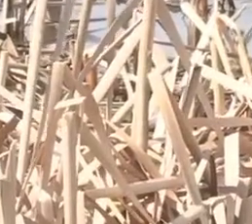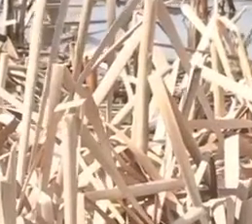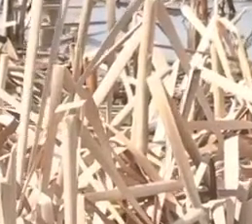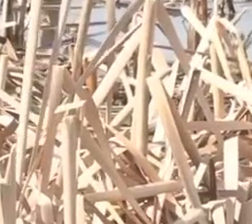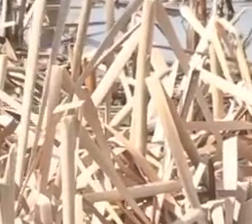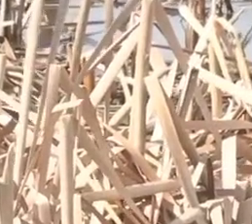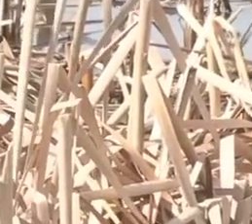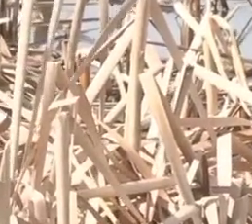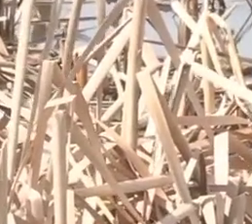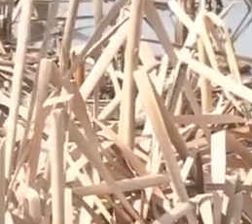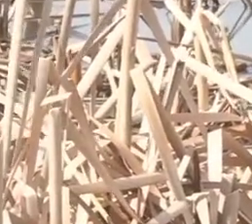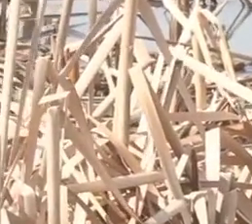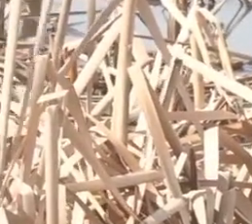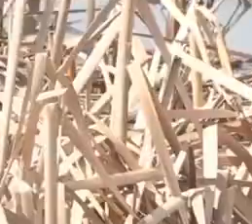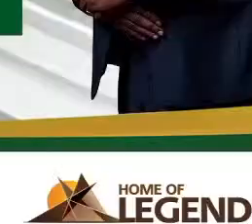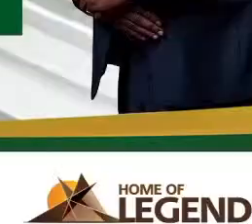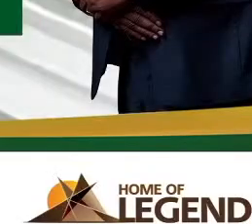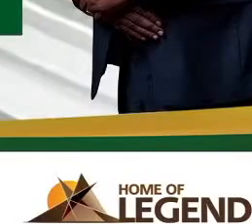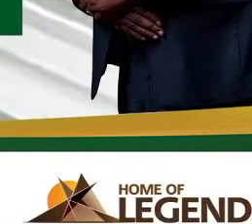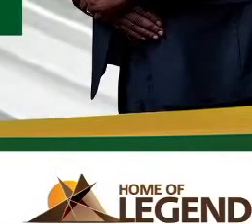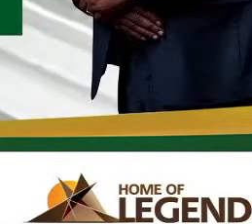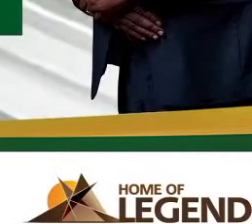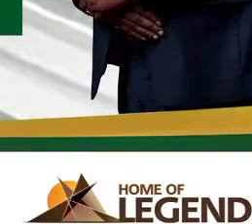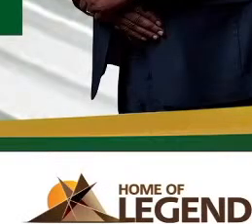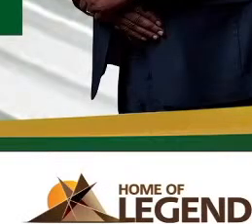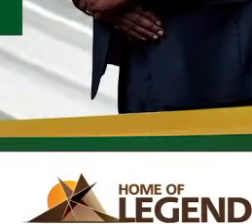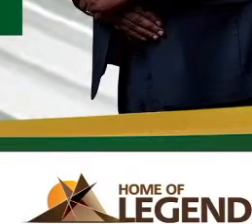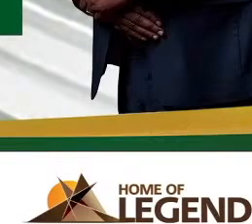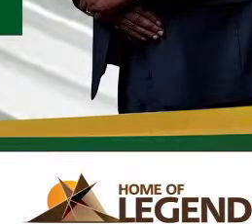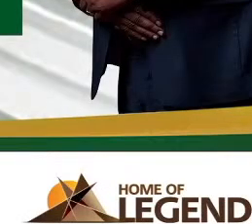Saka i-Eastern Cape esiyifunayo.